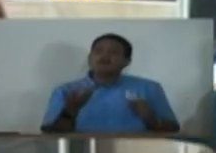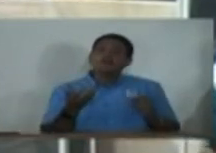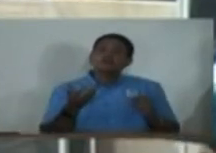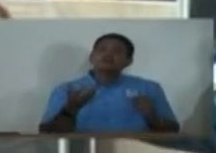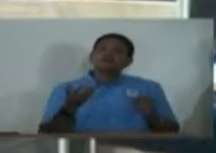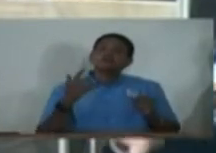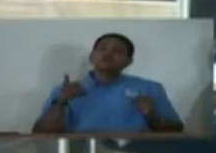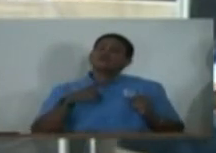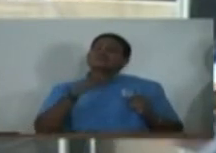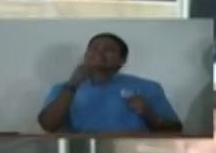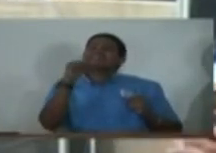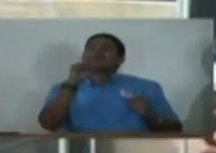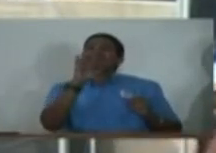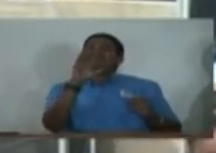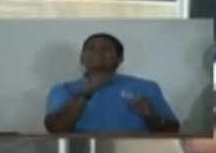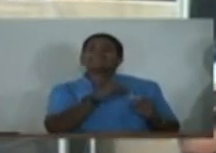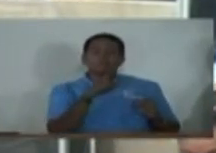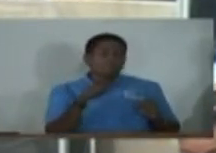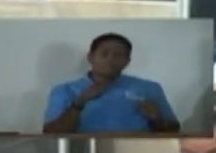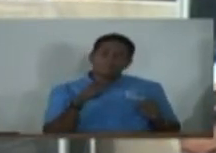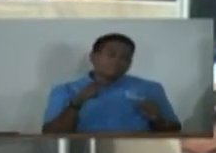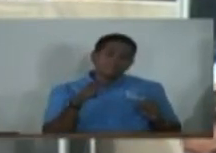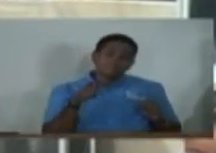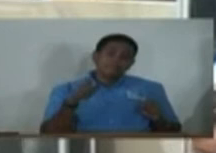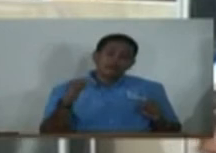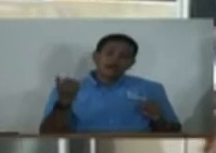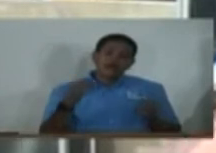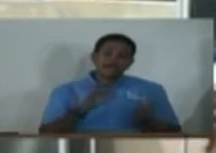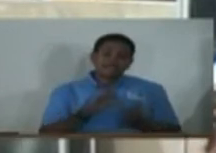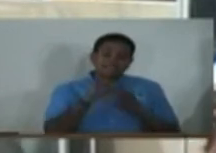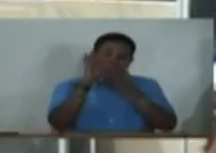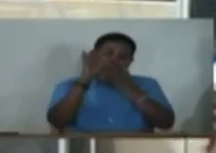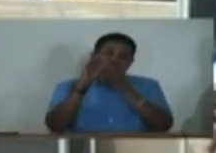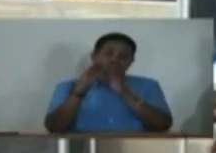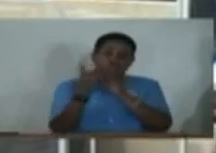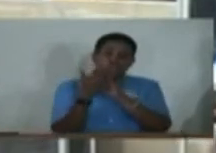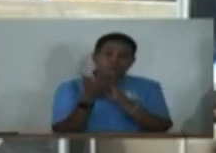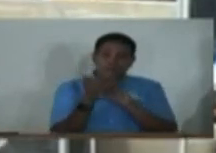we're not going to tolerate any special treatment.